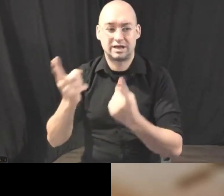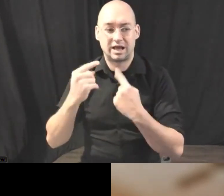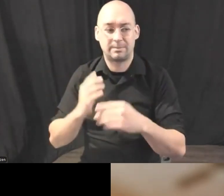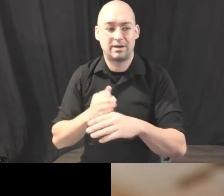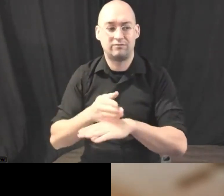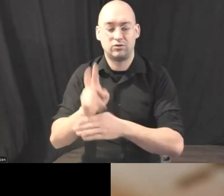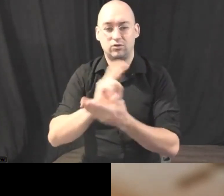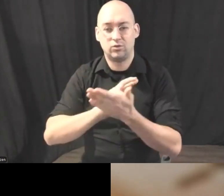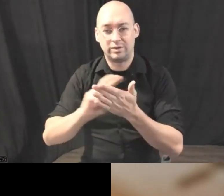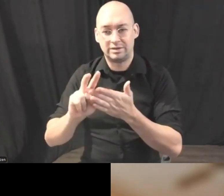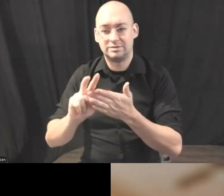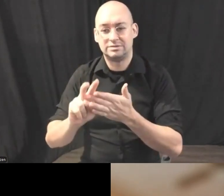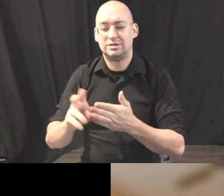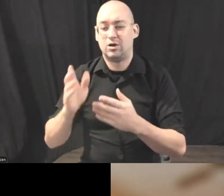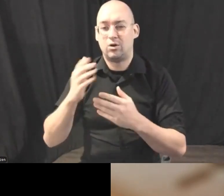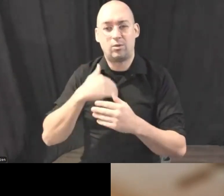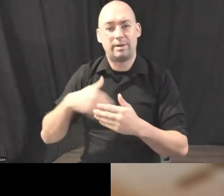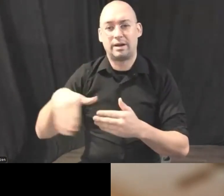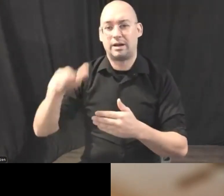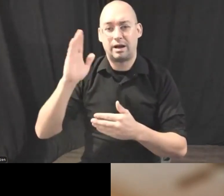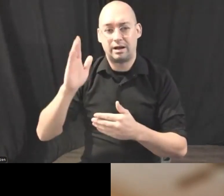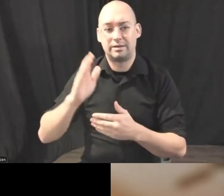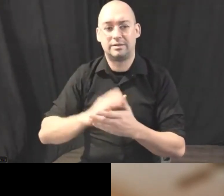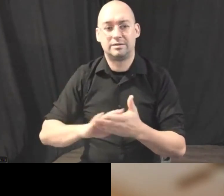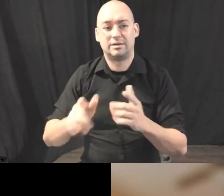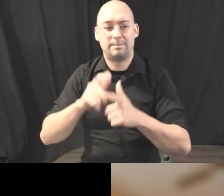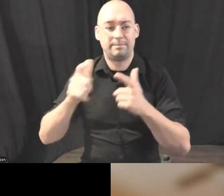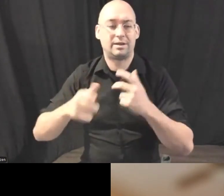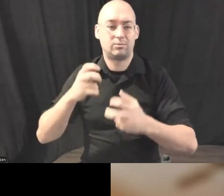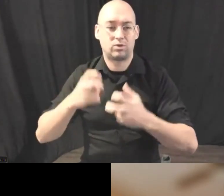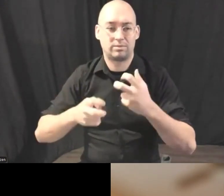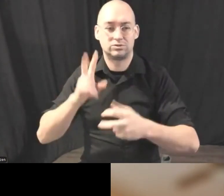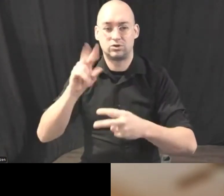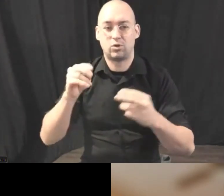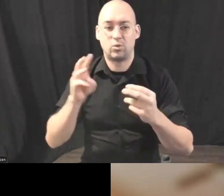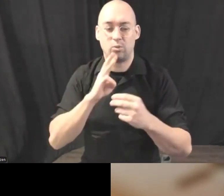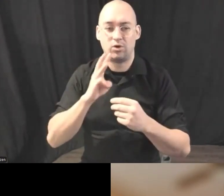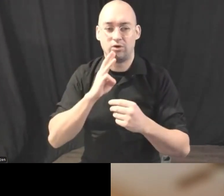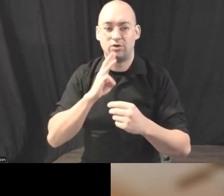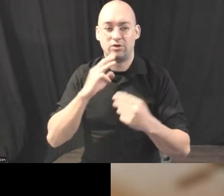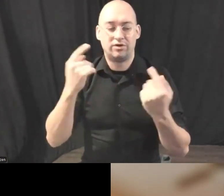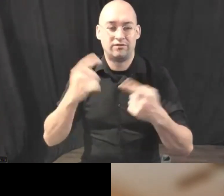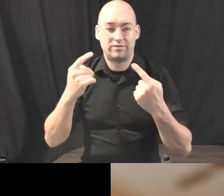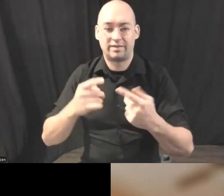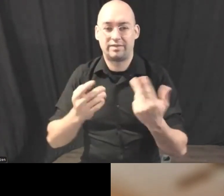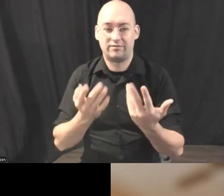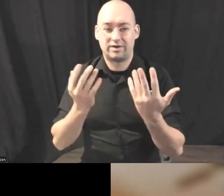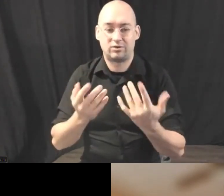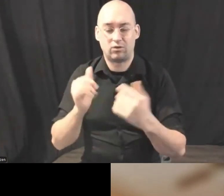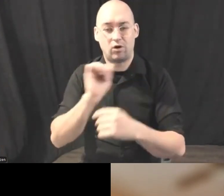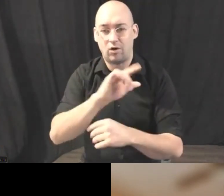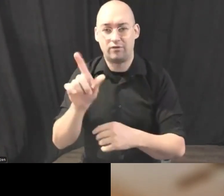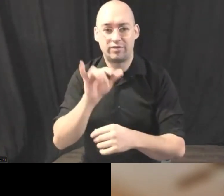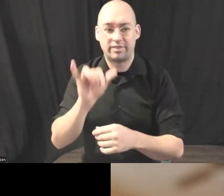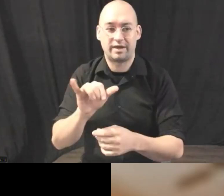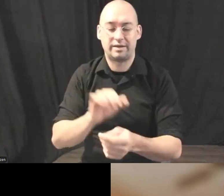said, oh my goodness, major problems, no water to even fight the fire, all of that. And they're doing